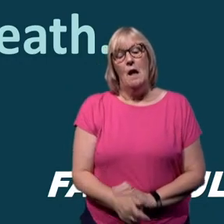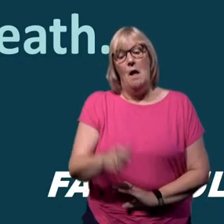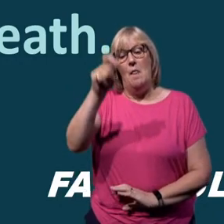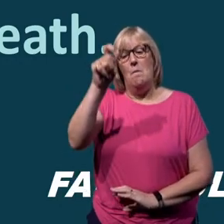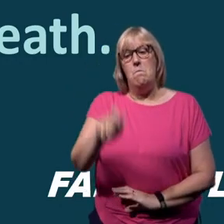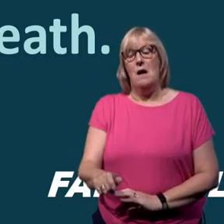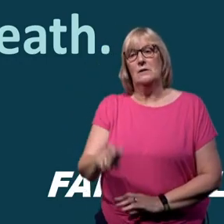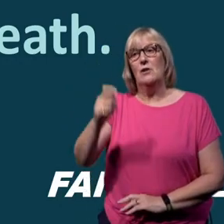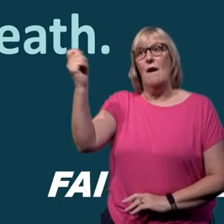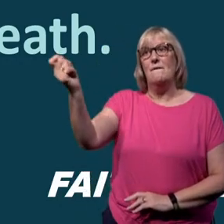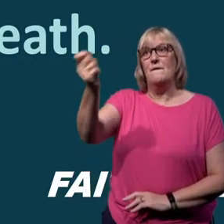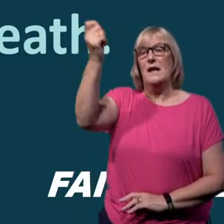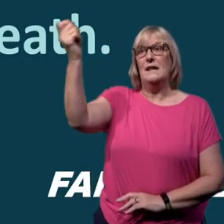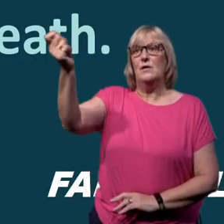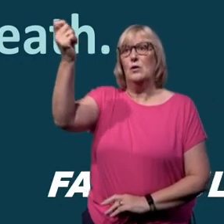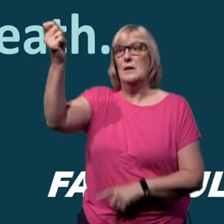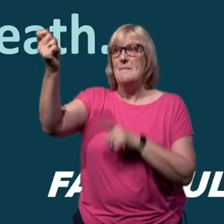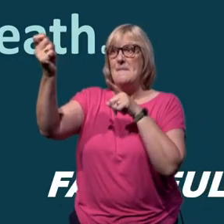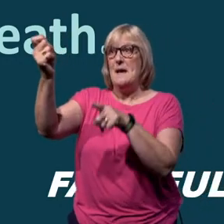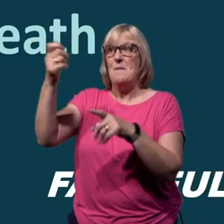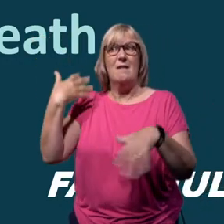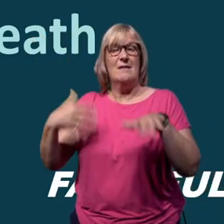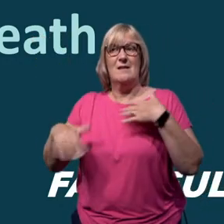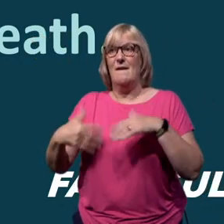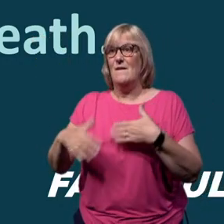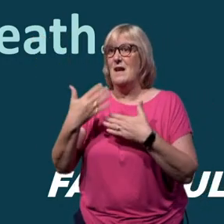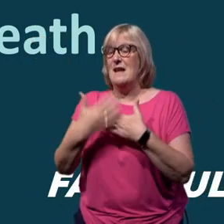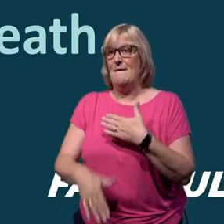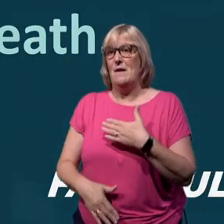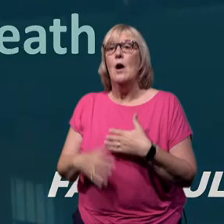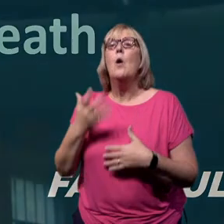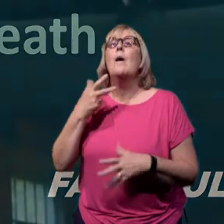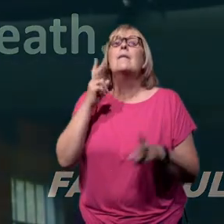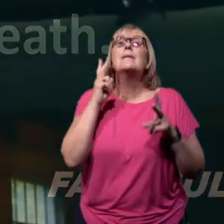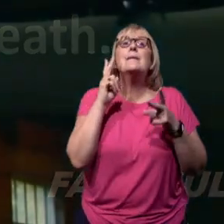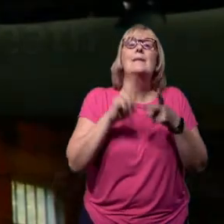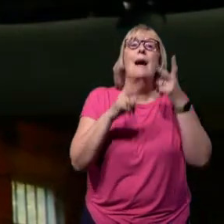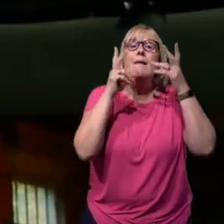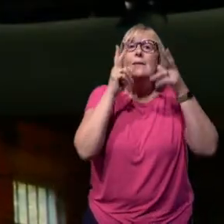victorious will not be hurt at all by the second death.